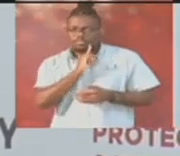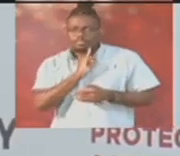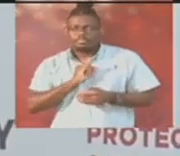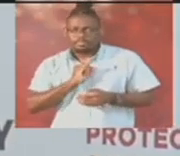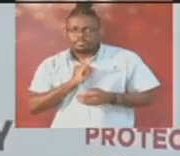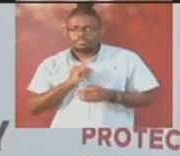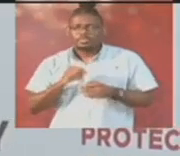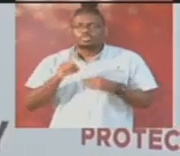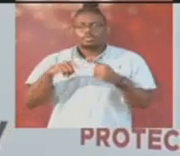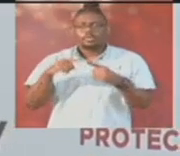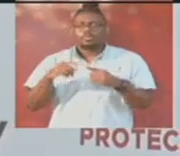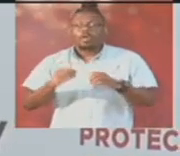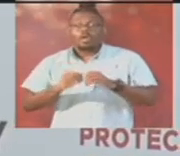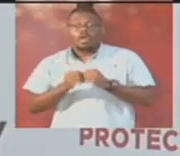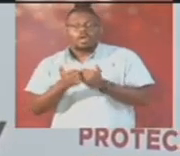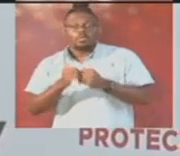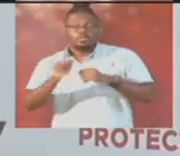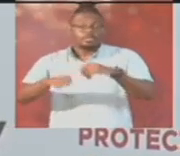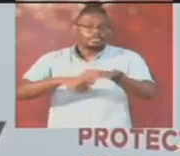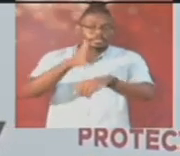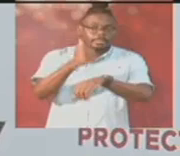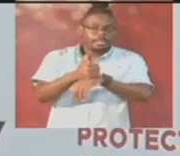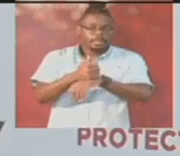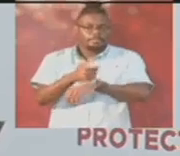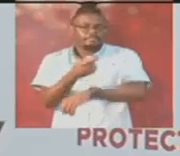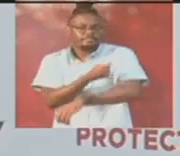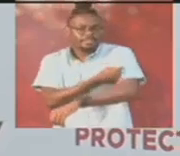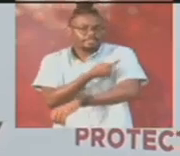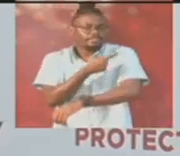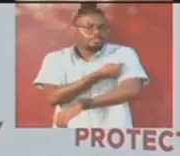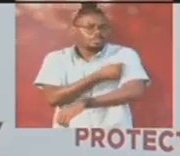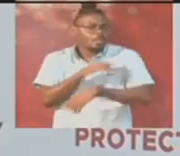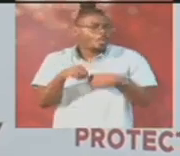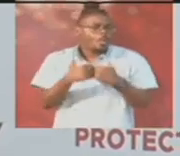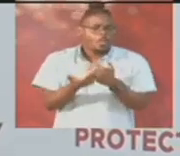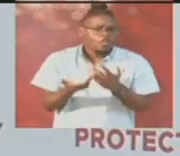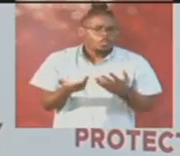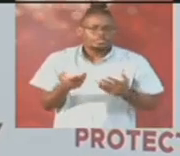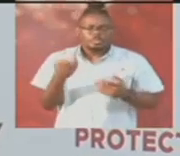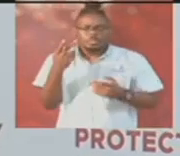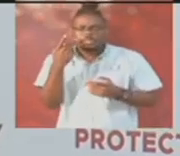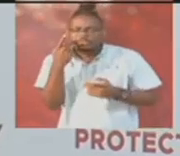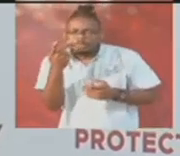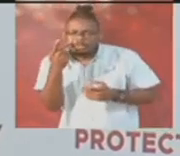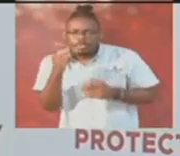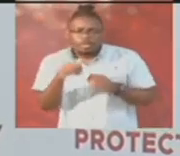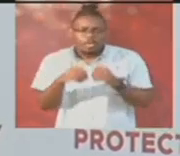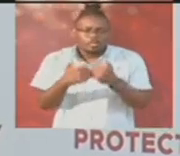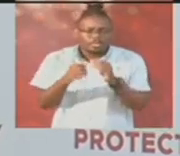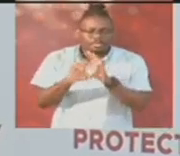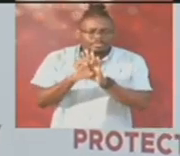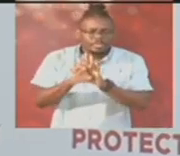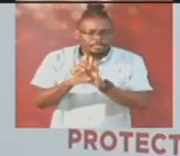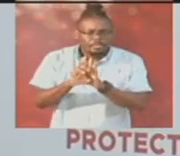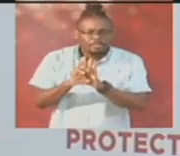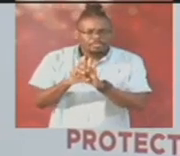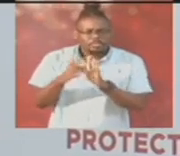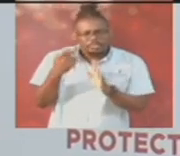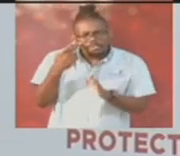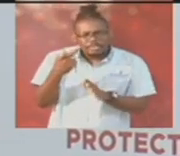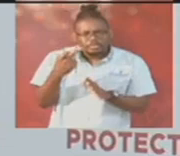vaccination program, how they had done their sites, to really get to some granular levels in terms of the operational plans that they